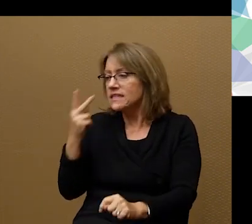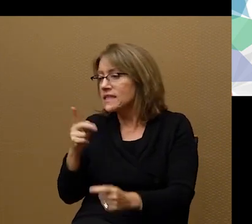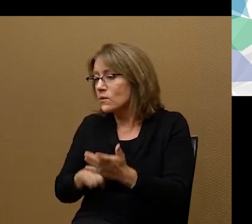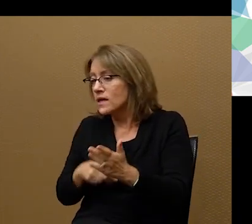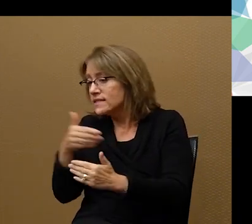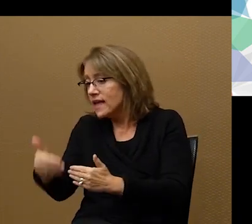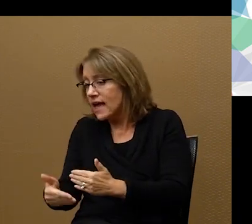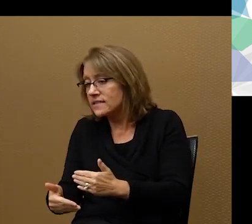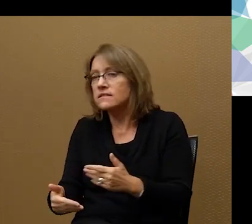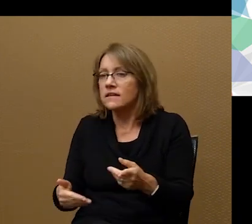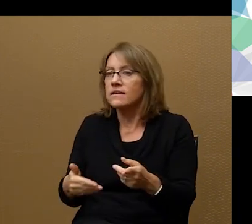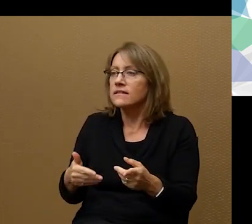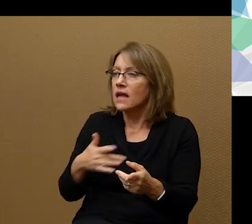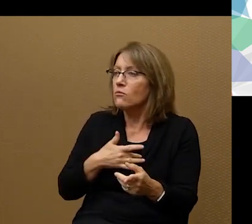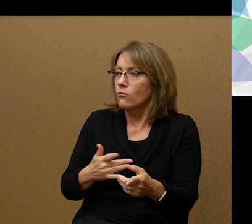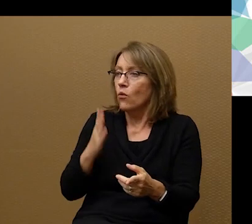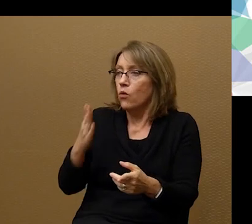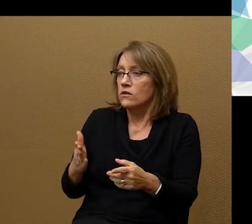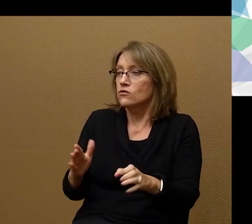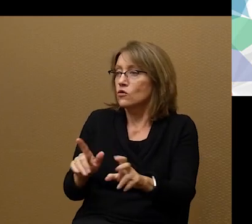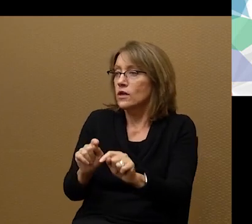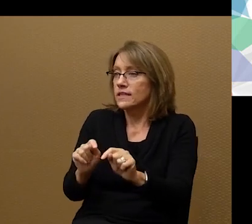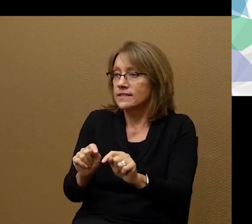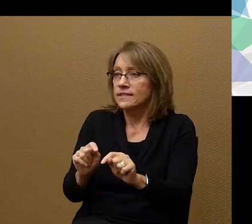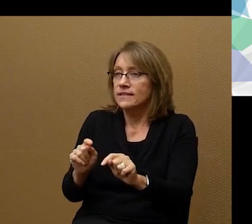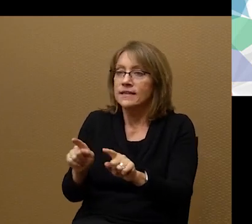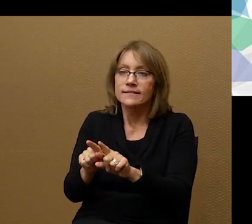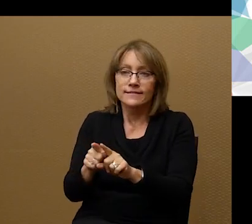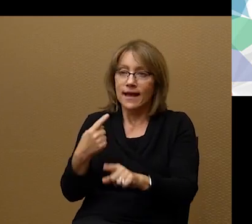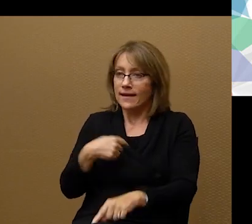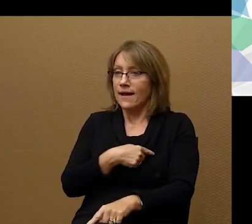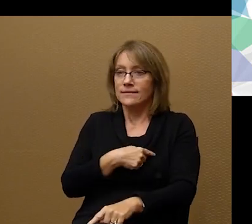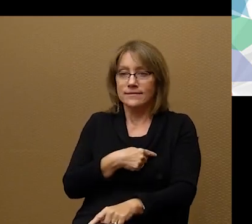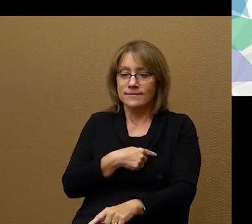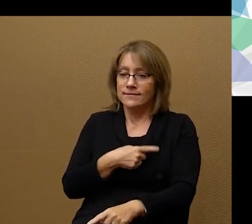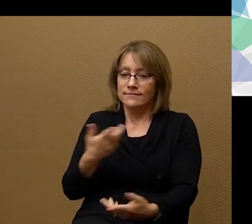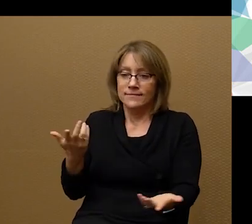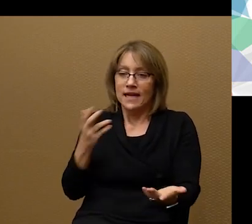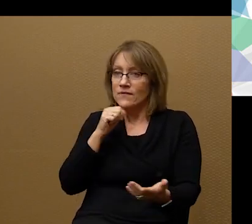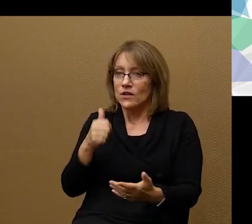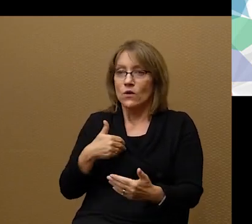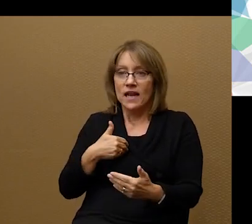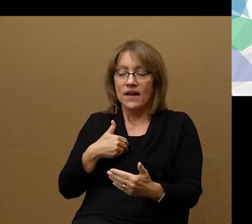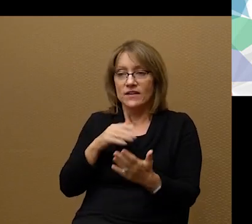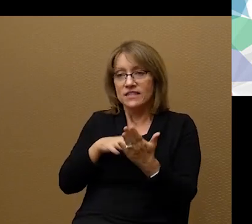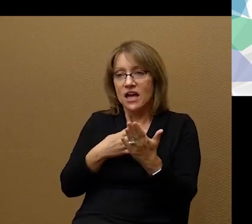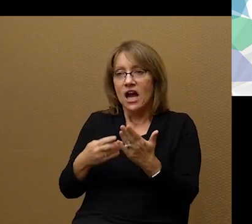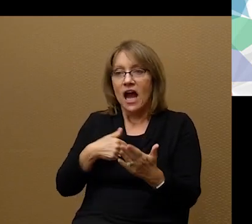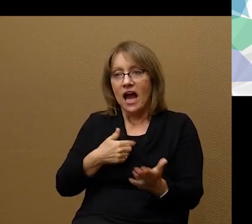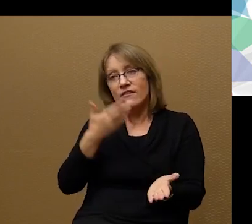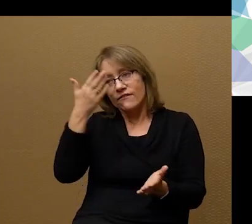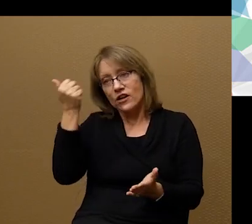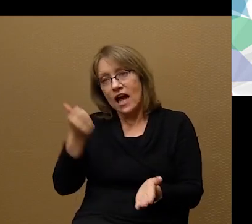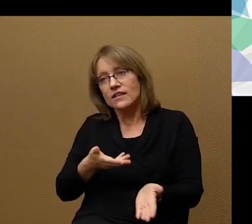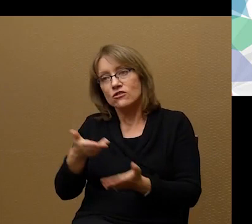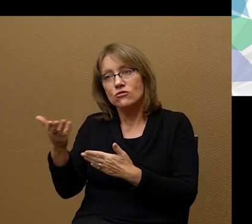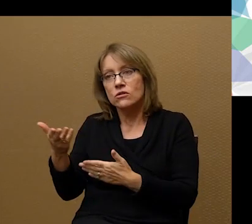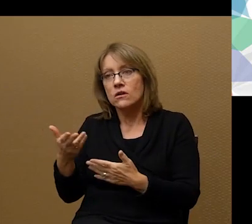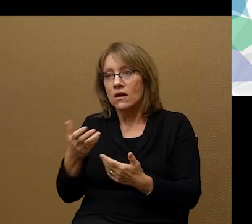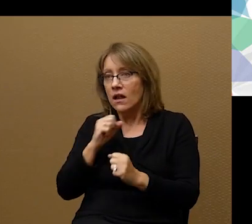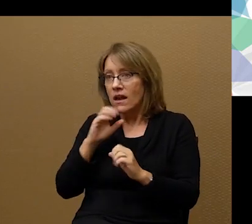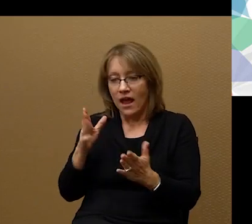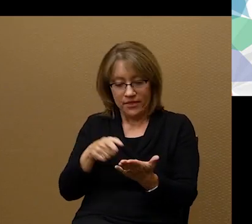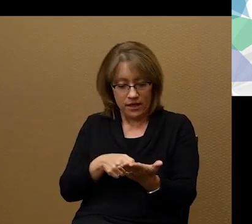next, they're more likely to do that. It's just like us. If we didn't have schedules and we forgot to bring Sally to soccer, and there was